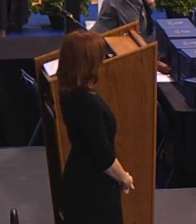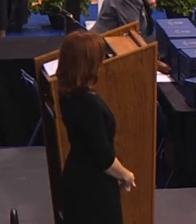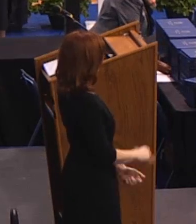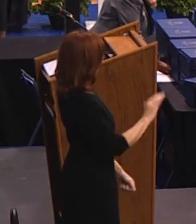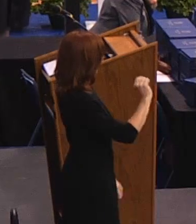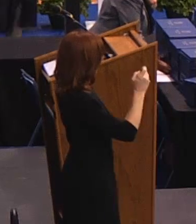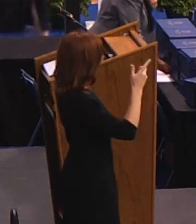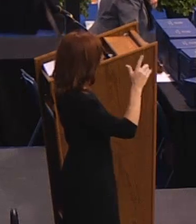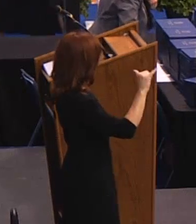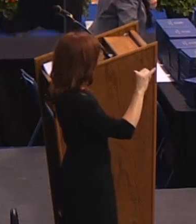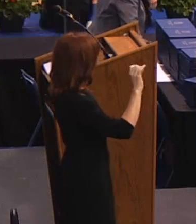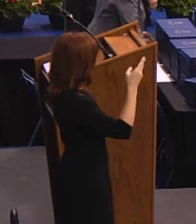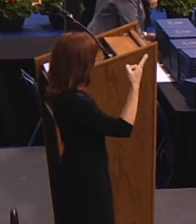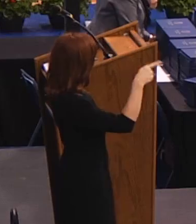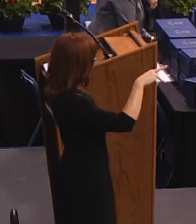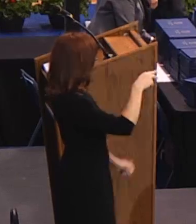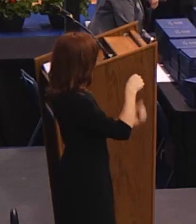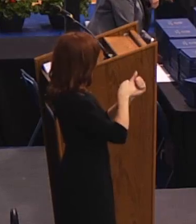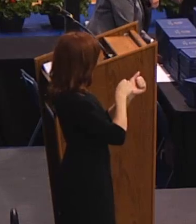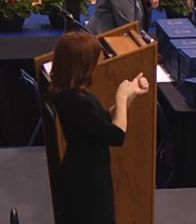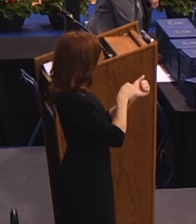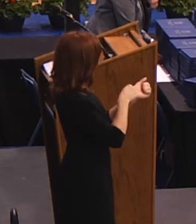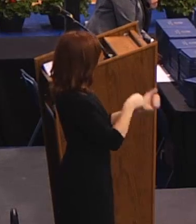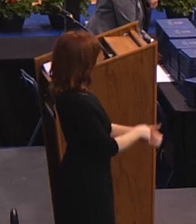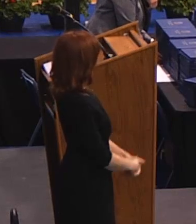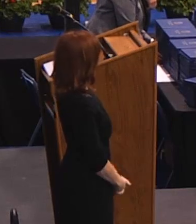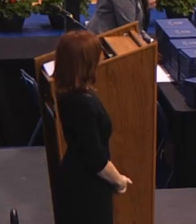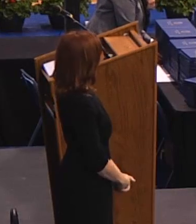Ashley Ann Sharp, nursing.